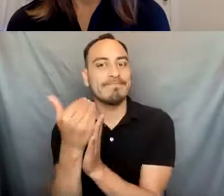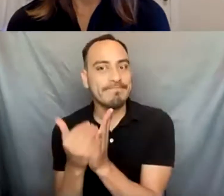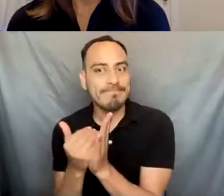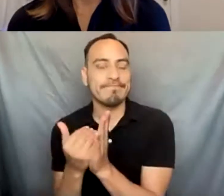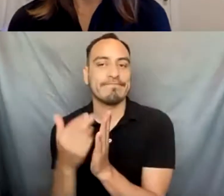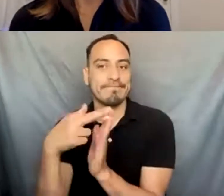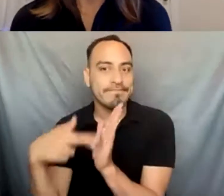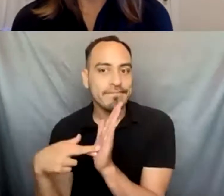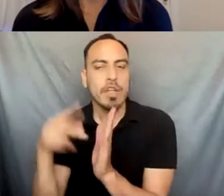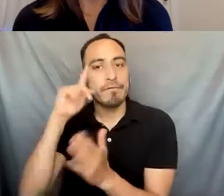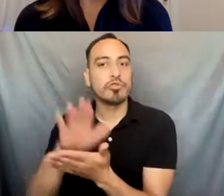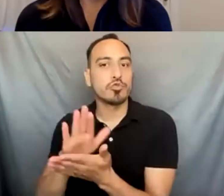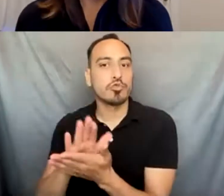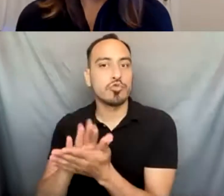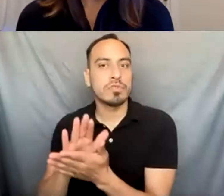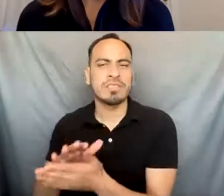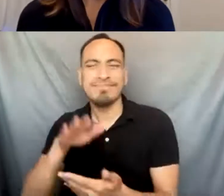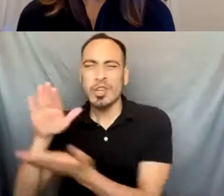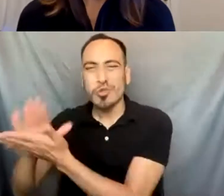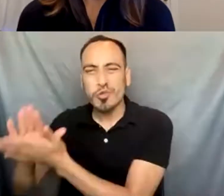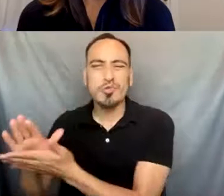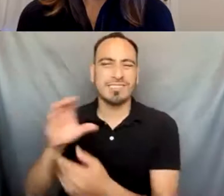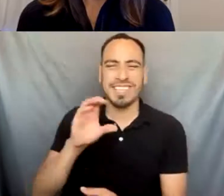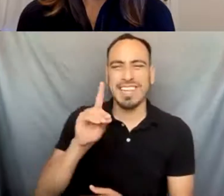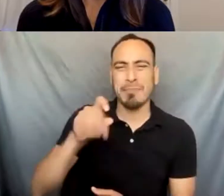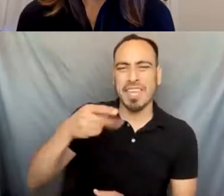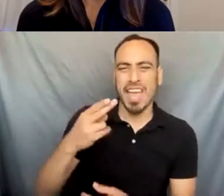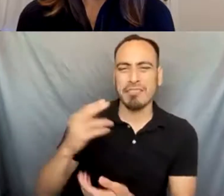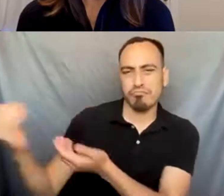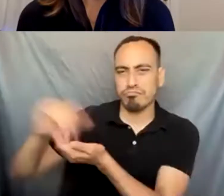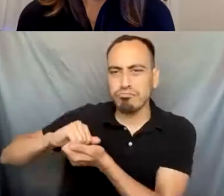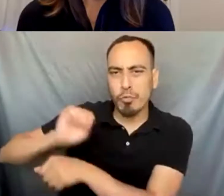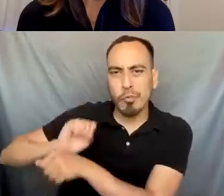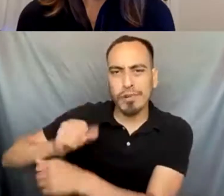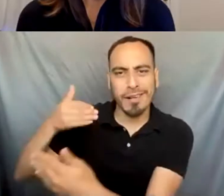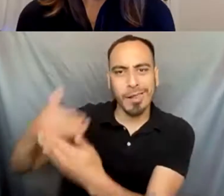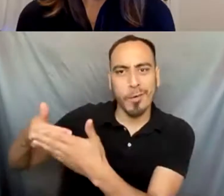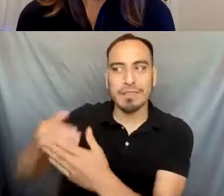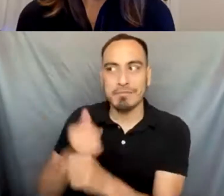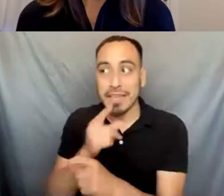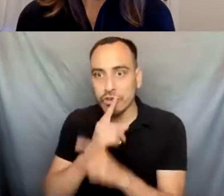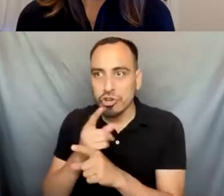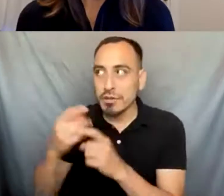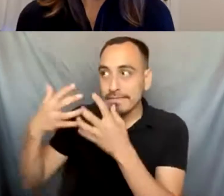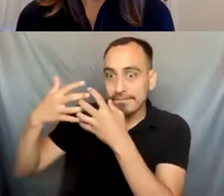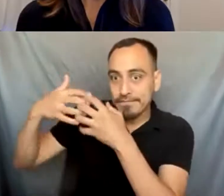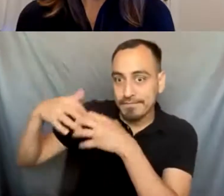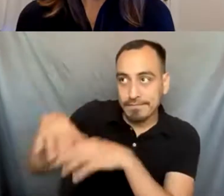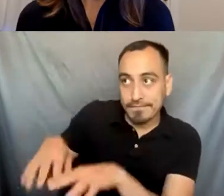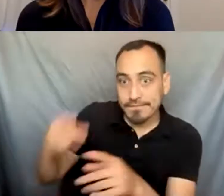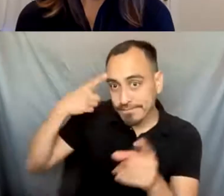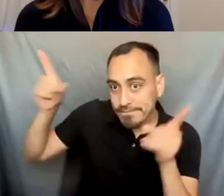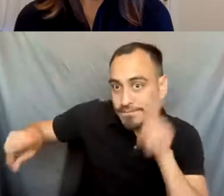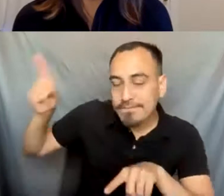been in close communication with CDC. They want to make sure that when they do come out with updated guidance that it aligns so we don't end up with confusion of,